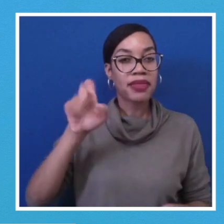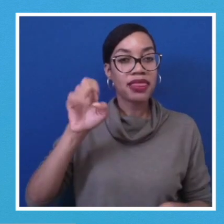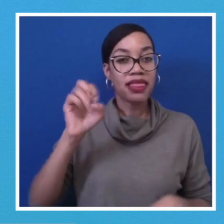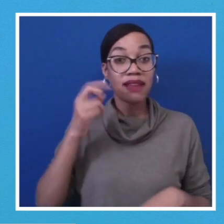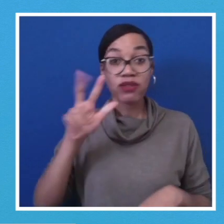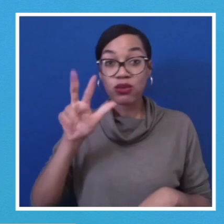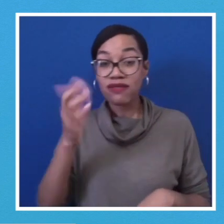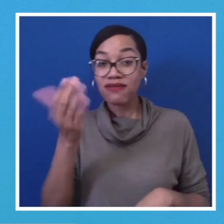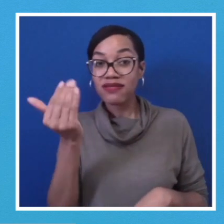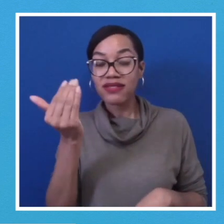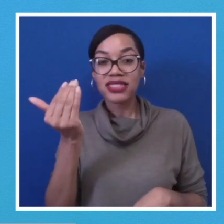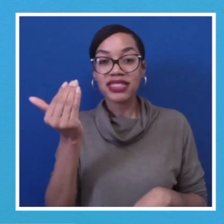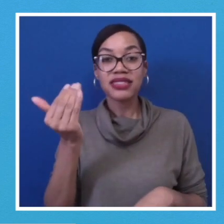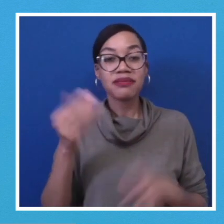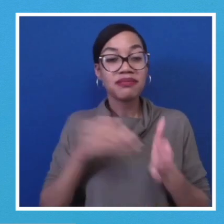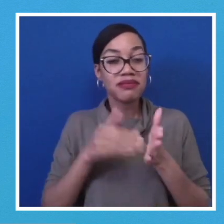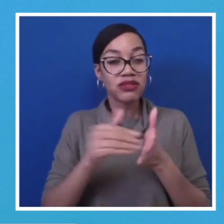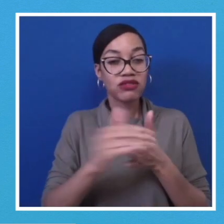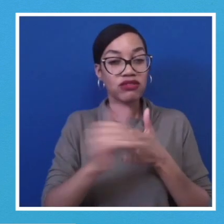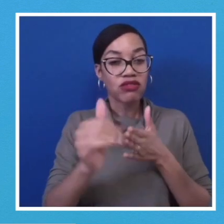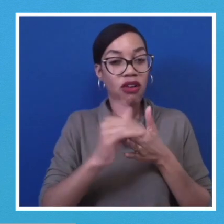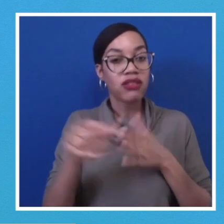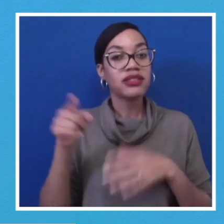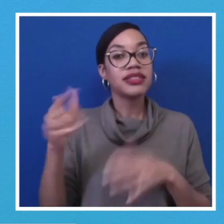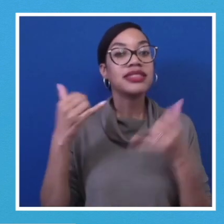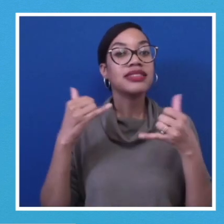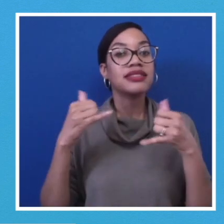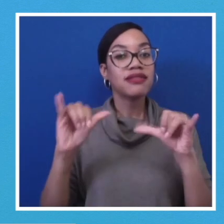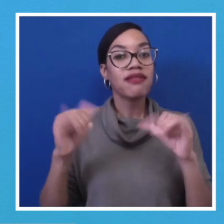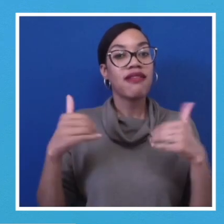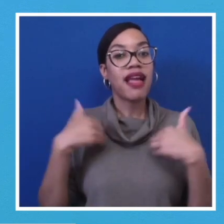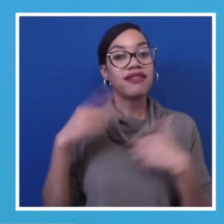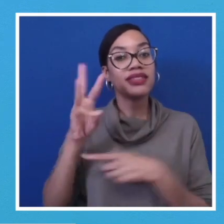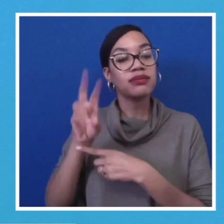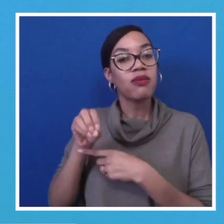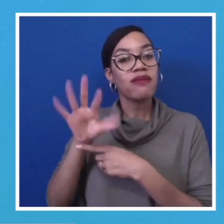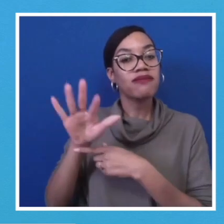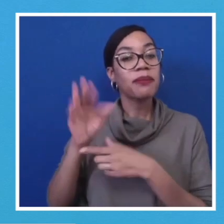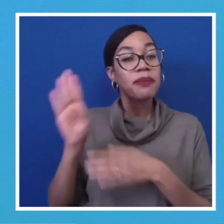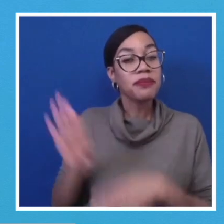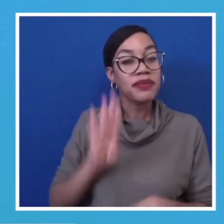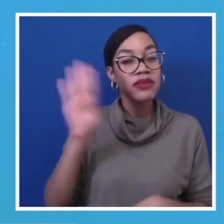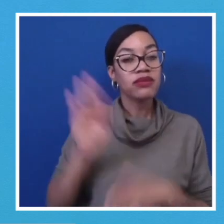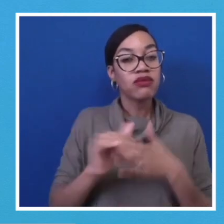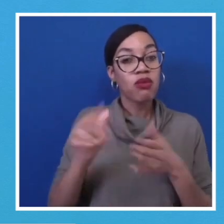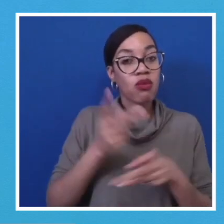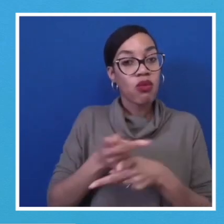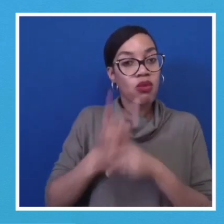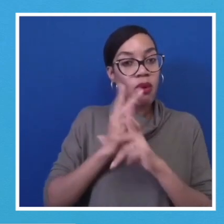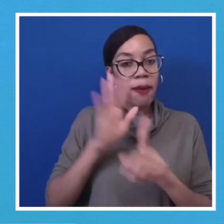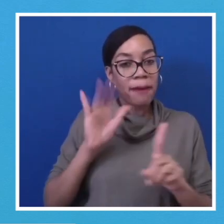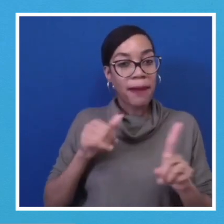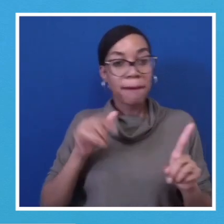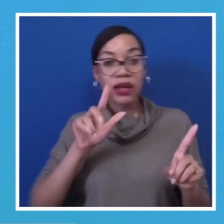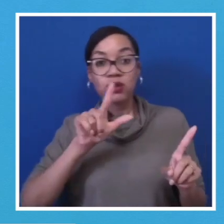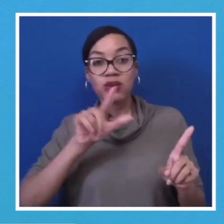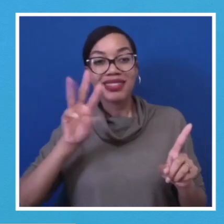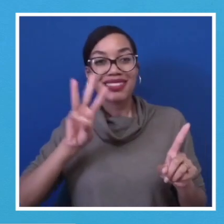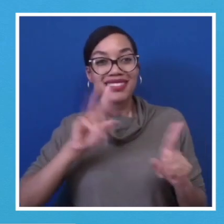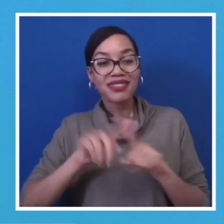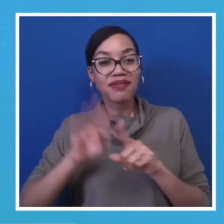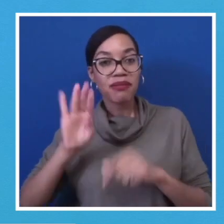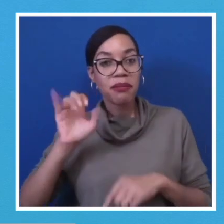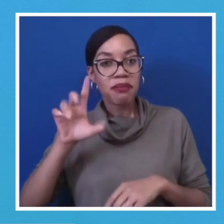to a $6.5 billion loan backed by 26 other banks. Even though RBC has made commitments to Indigenous human